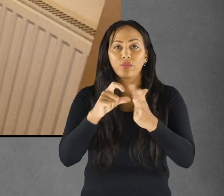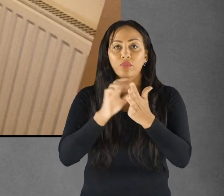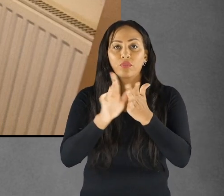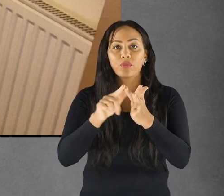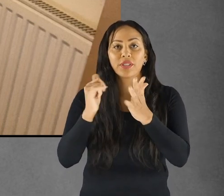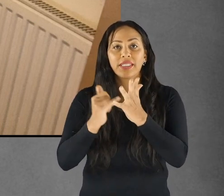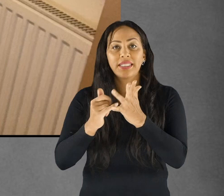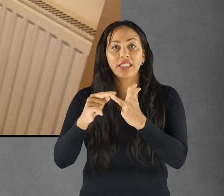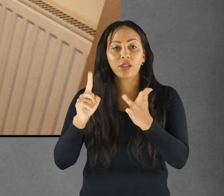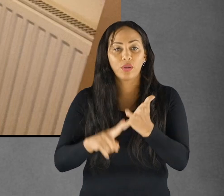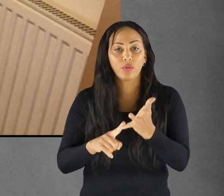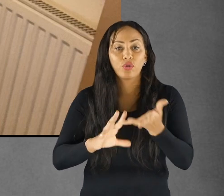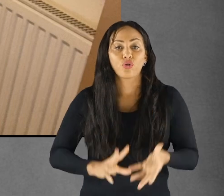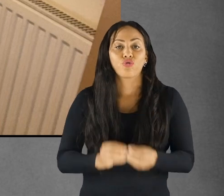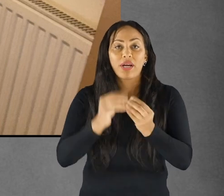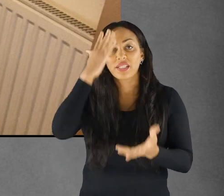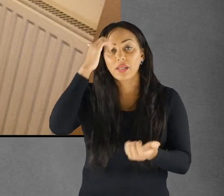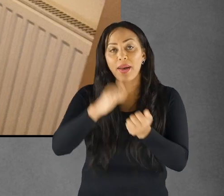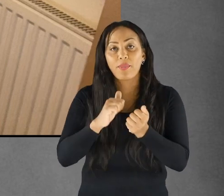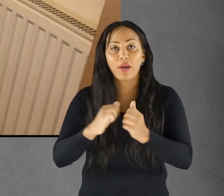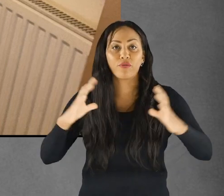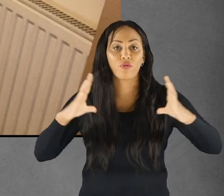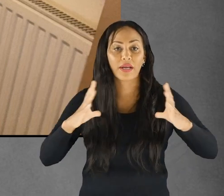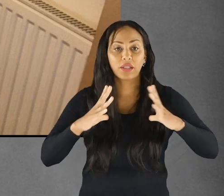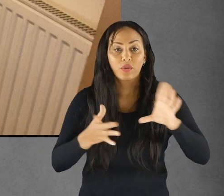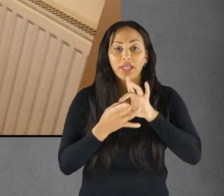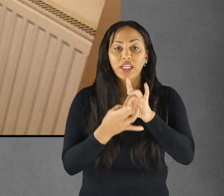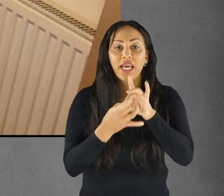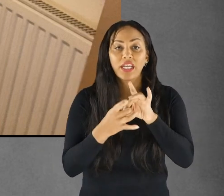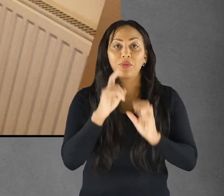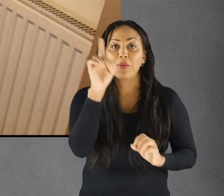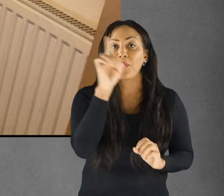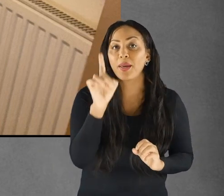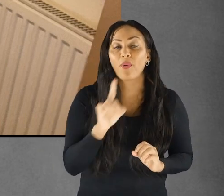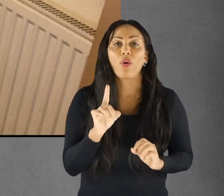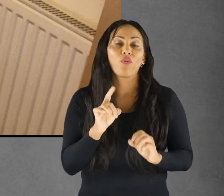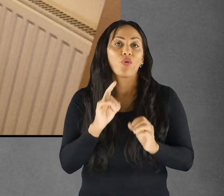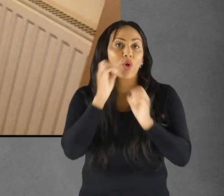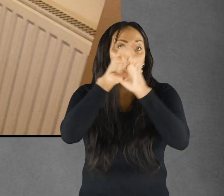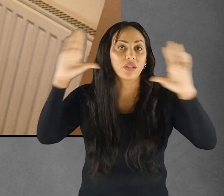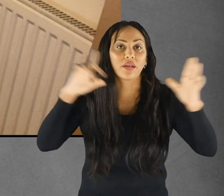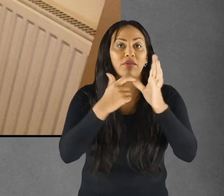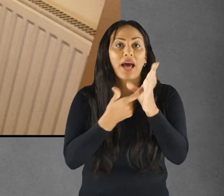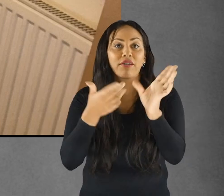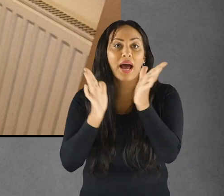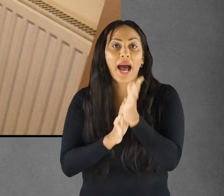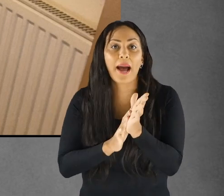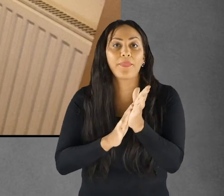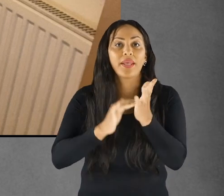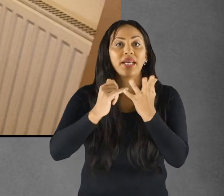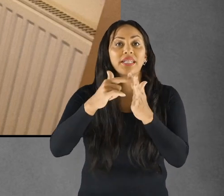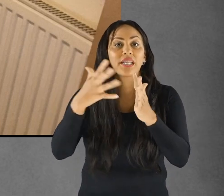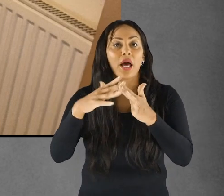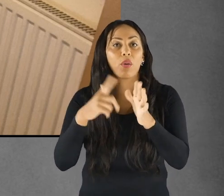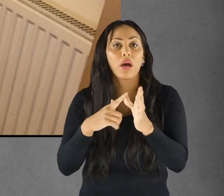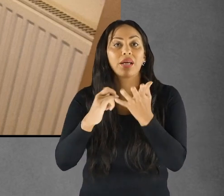Ru Disu, who recreates the memory of rest by engaging with people through the concept of Araam, Seva and